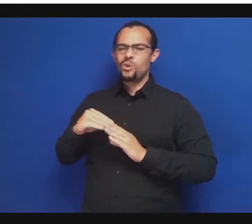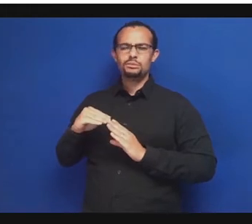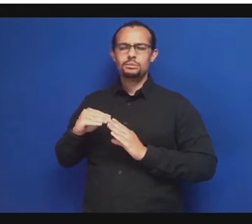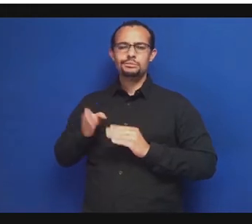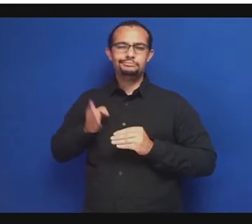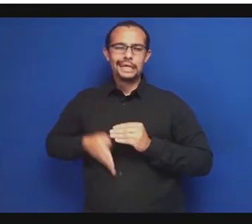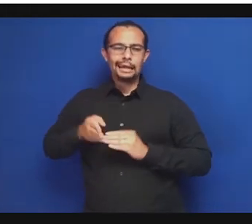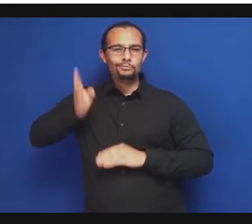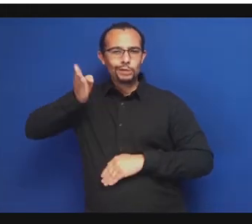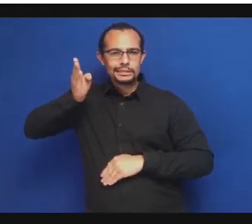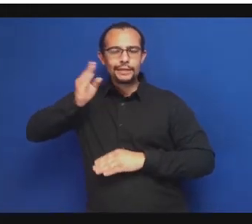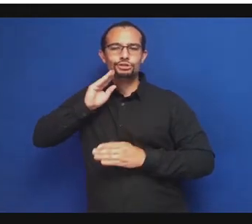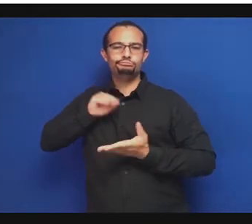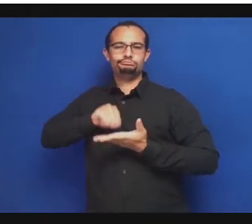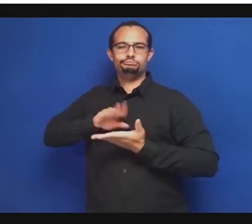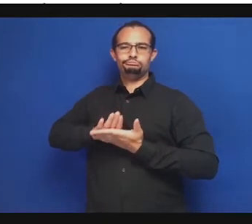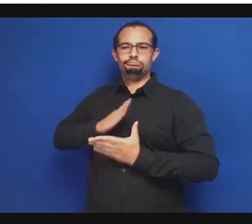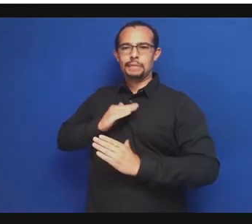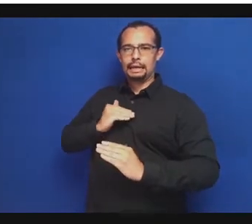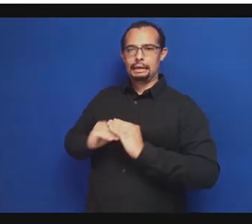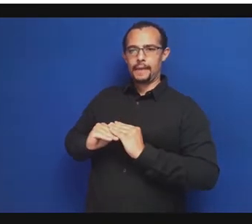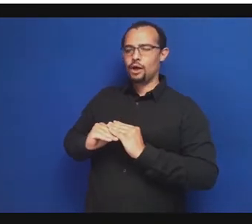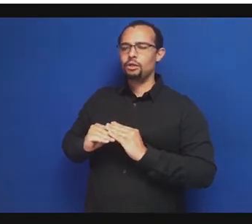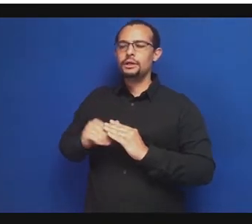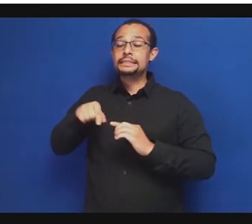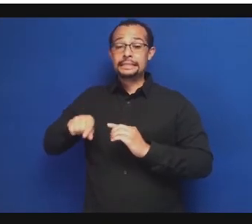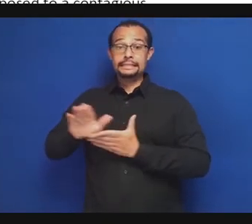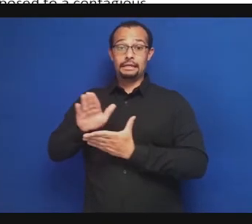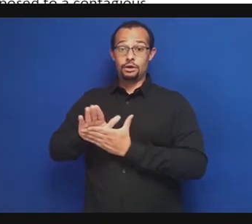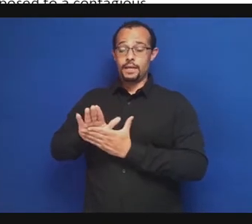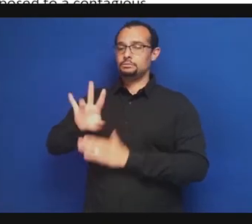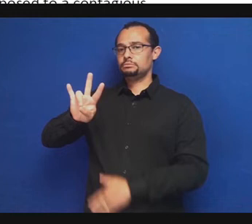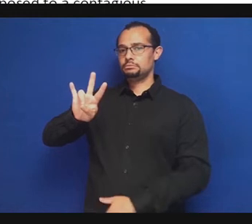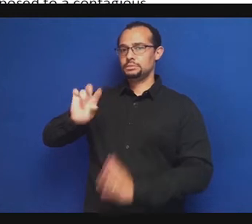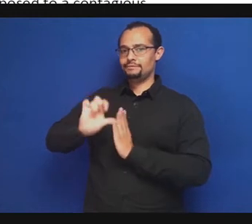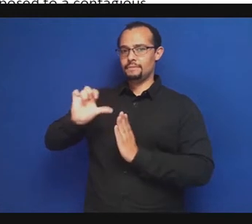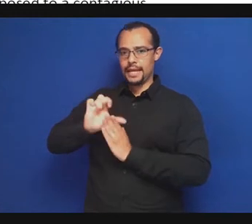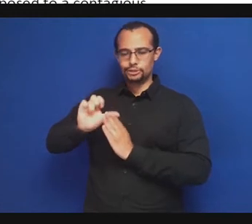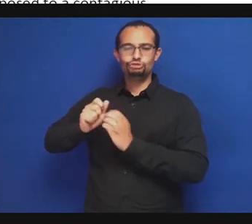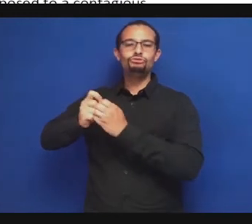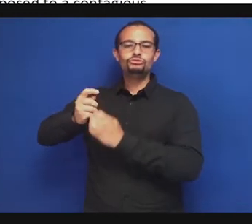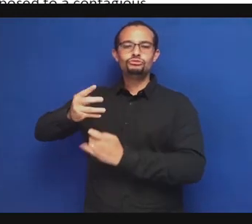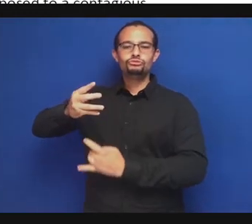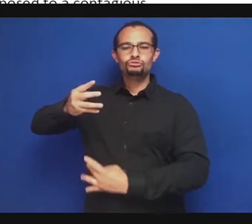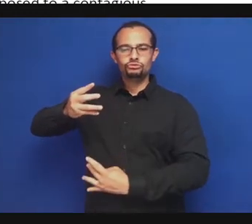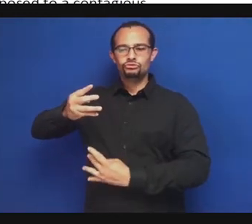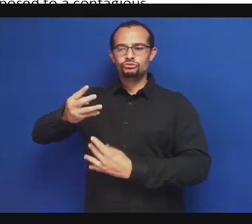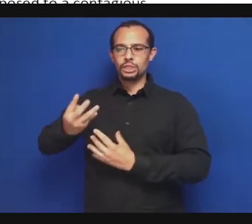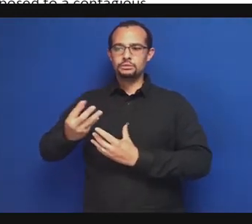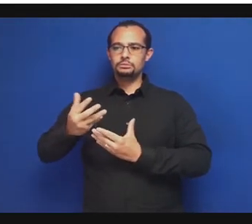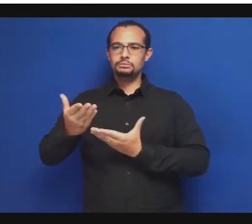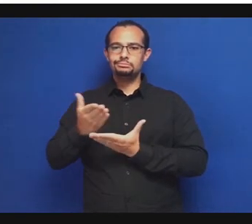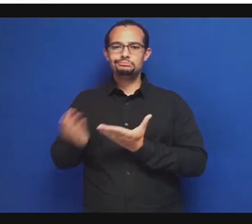incorporated with the resources that are found within the slide deck that was presented on talking to your children about